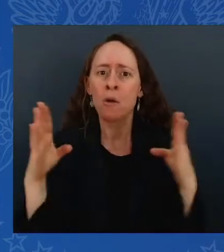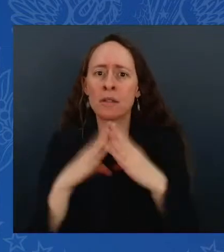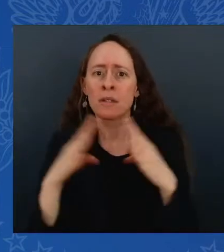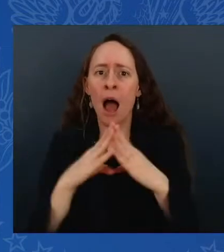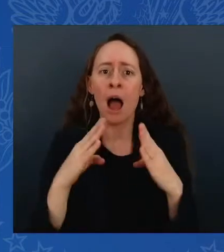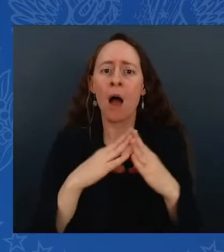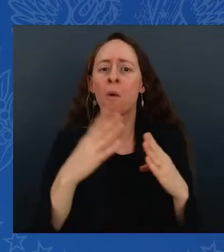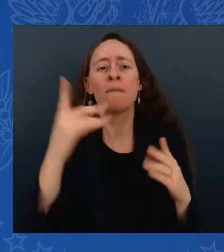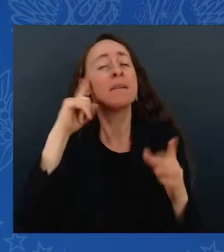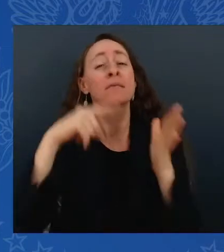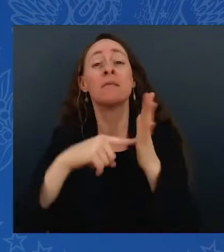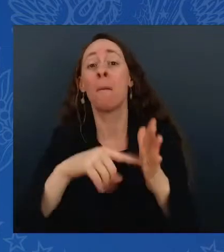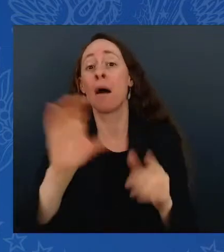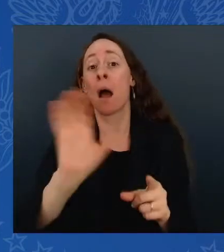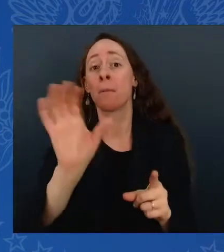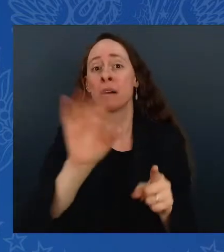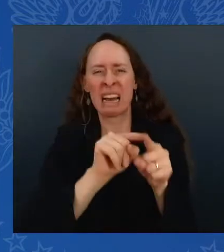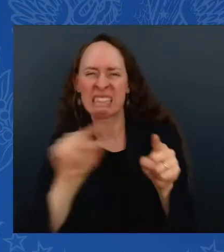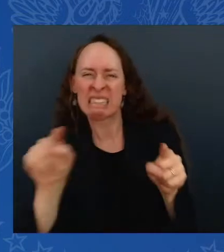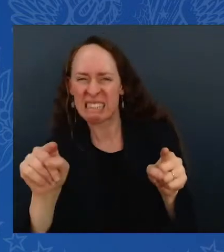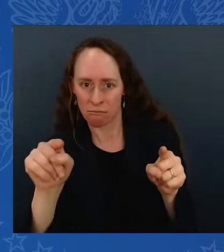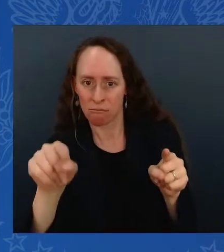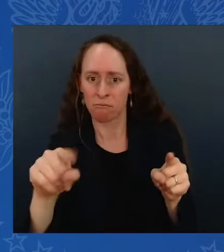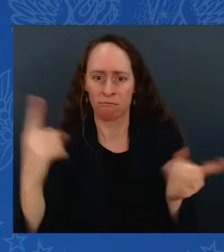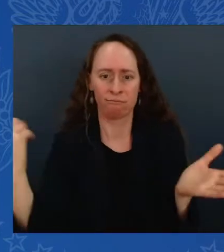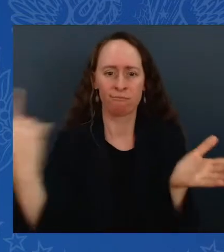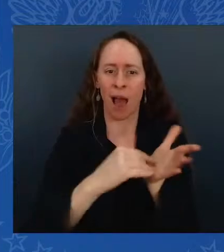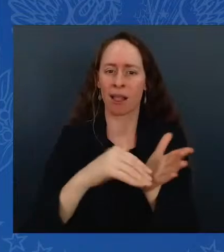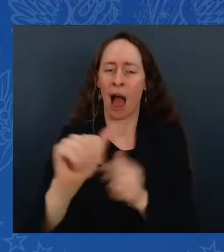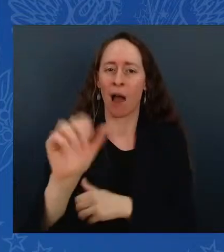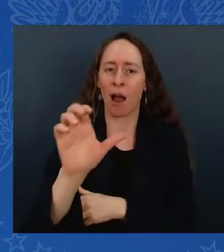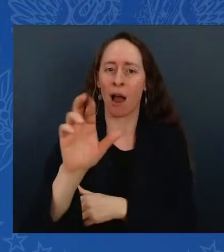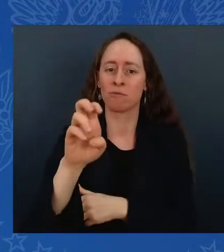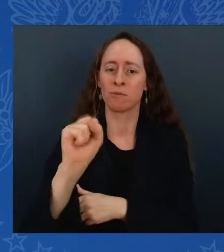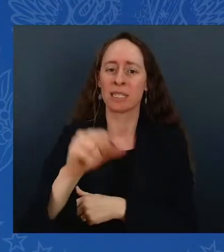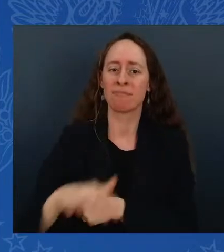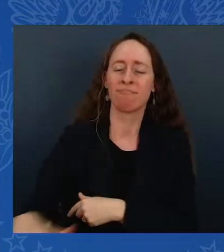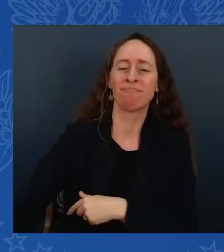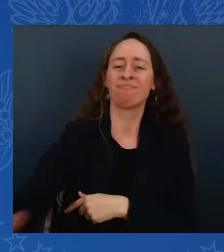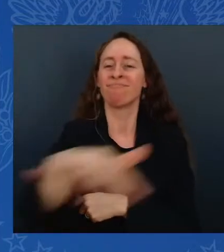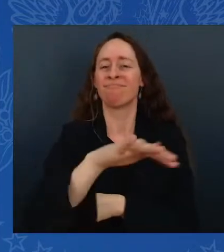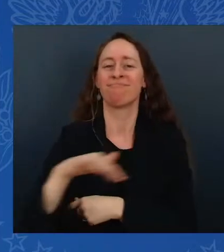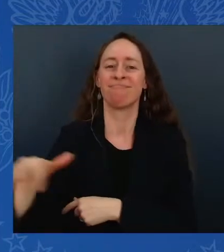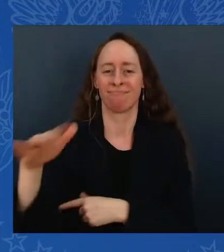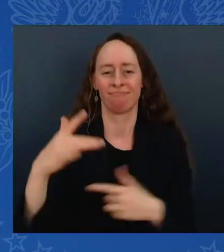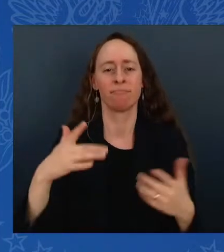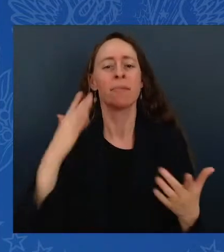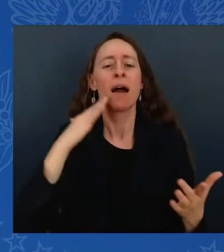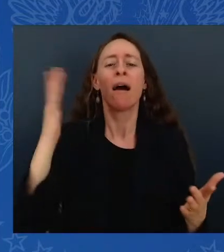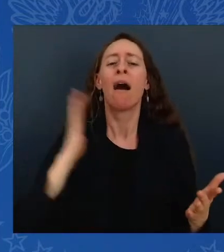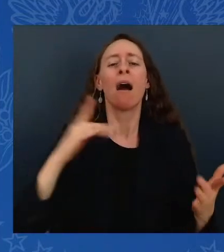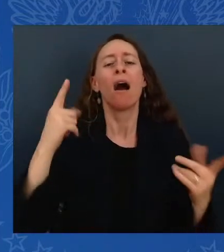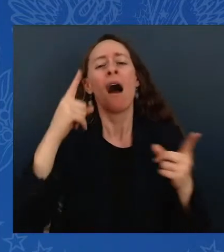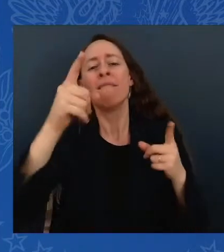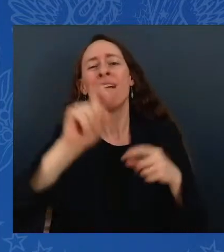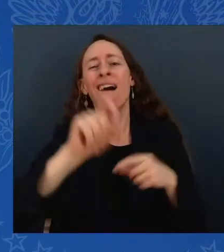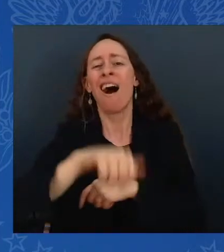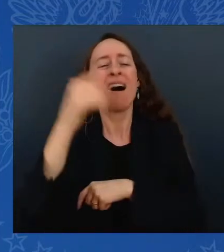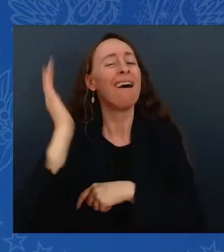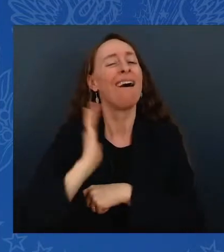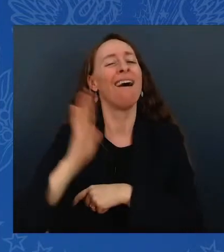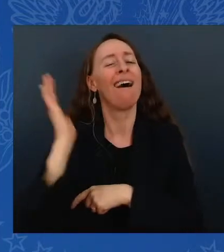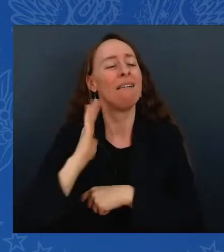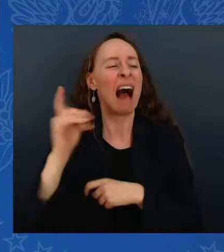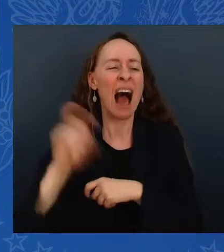old playbook was to go abroad, the cheapest labor, export American jobs, import foreign products. Our